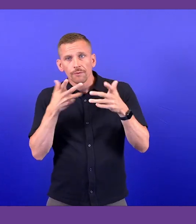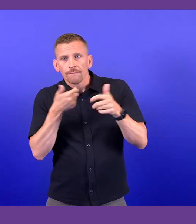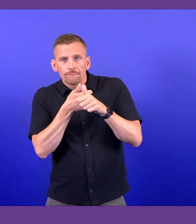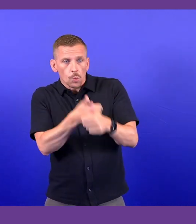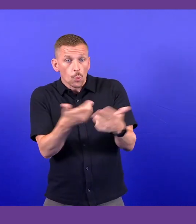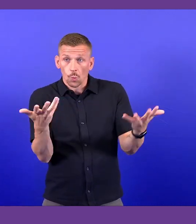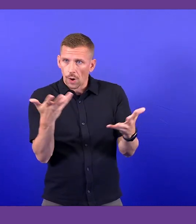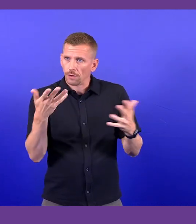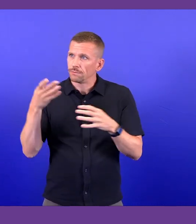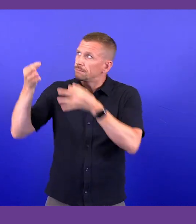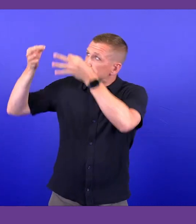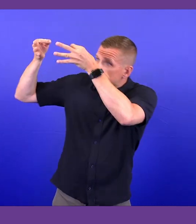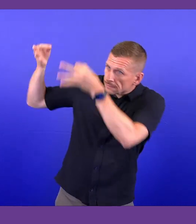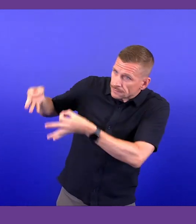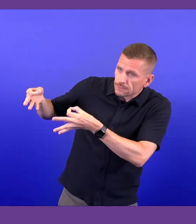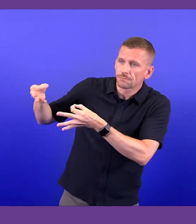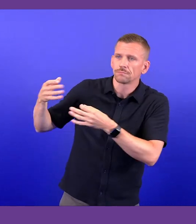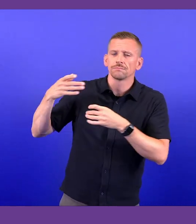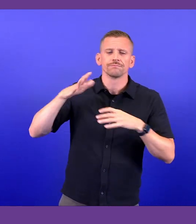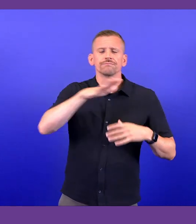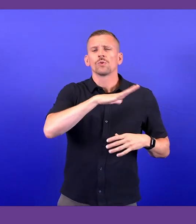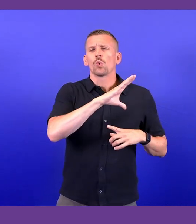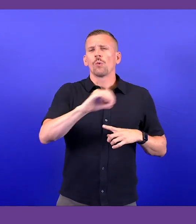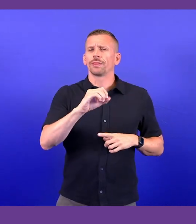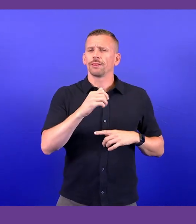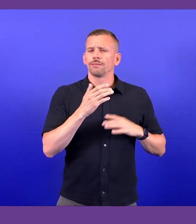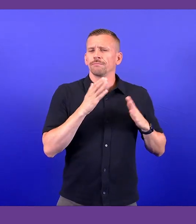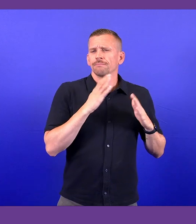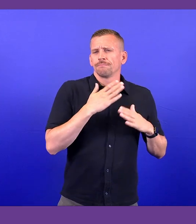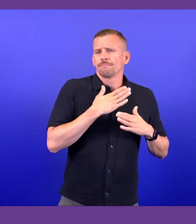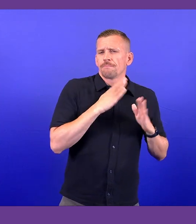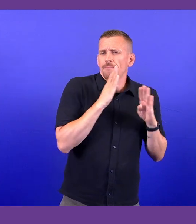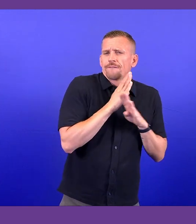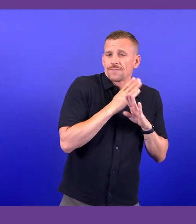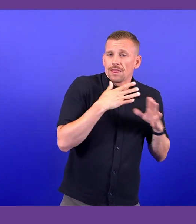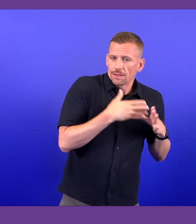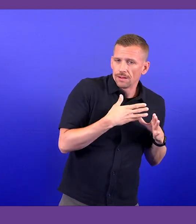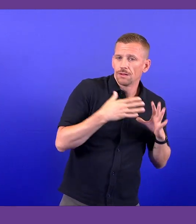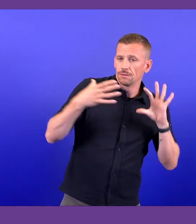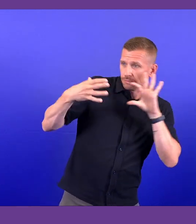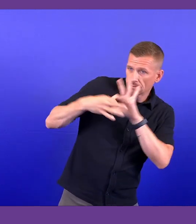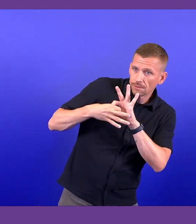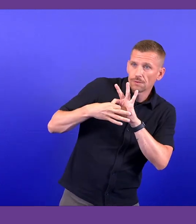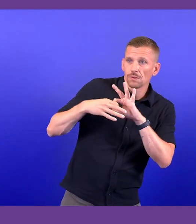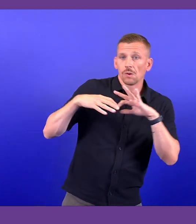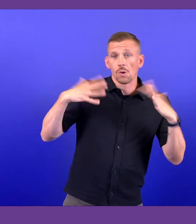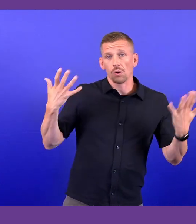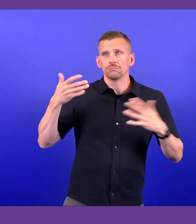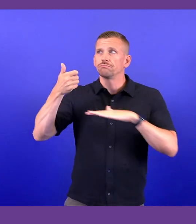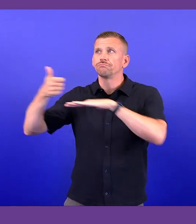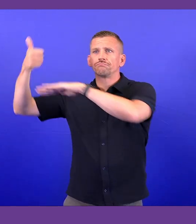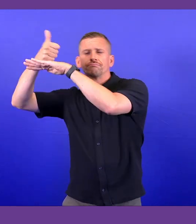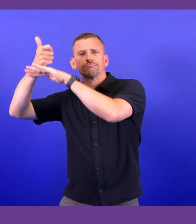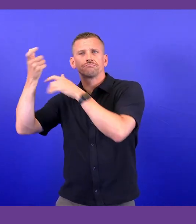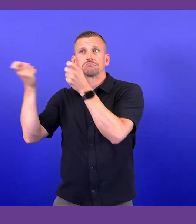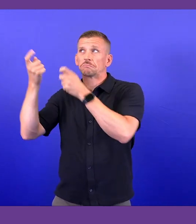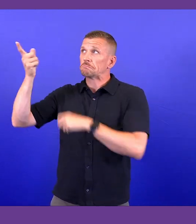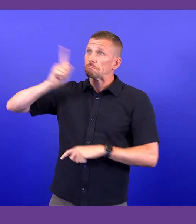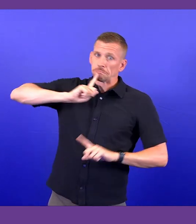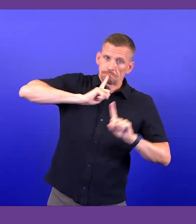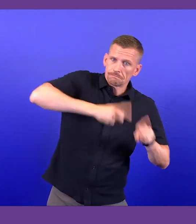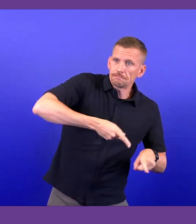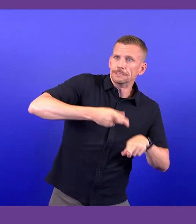the operator to do something on a voluntary basis, or on a decision by the authority, which then